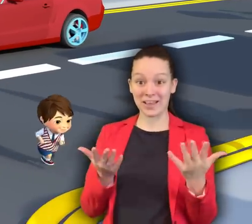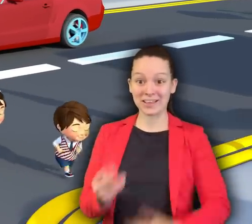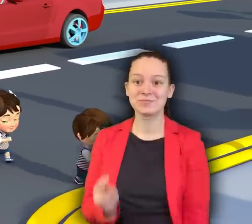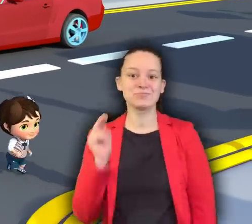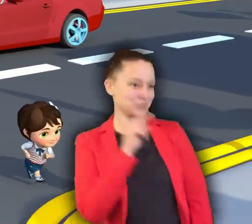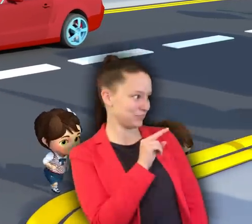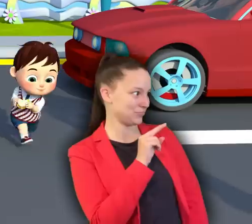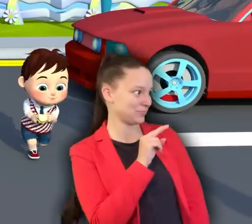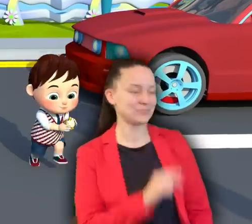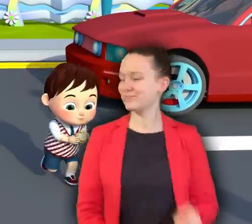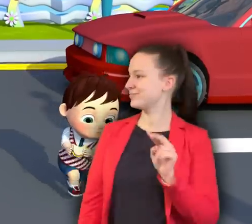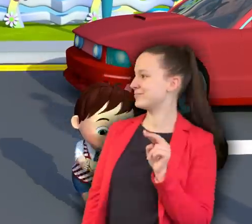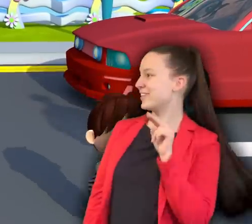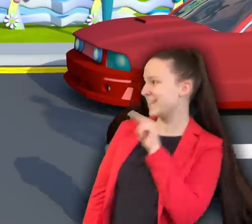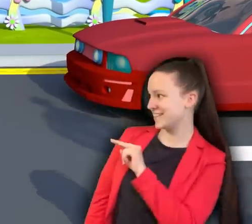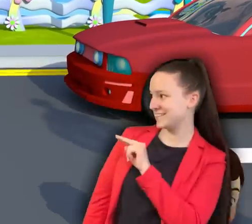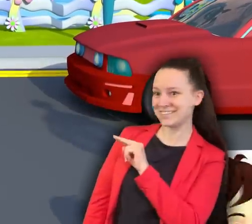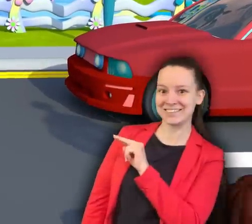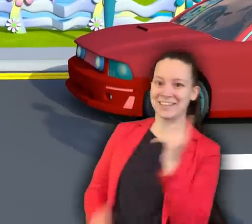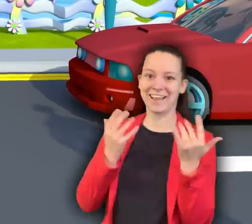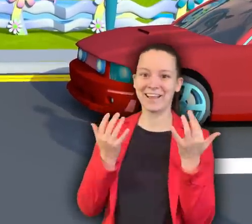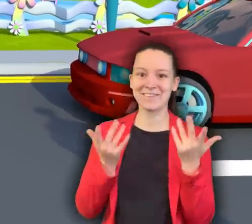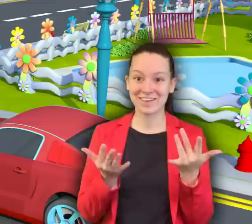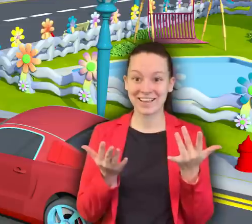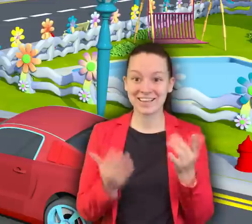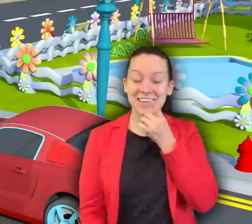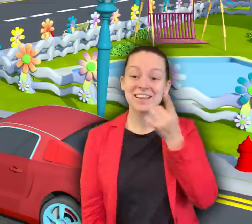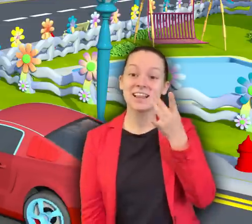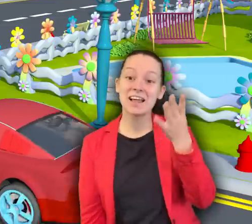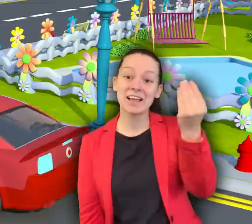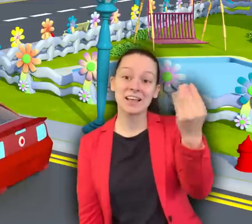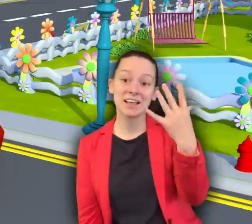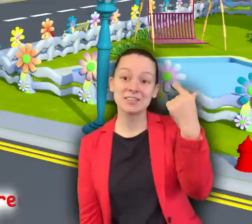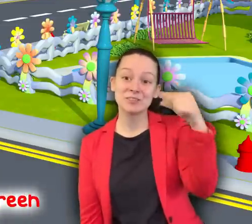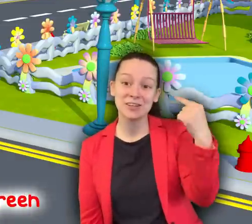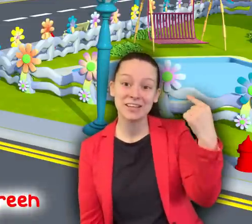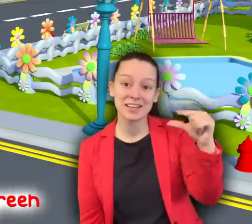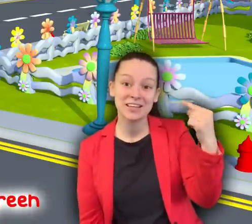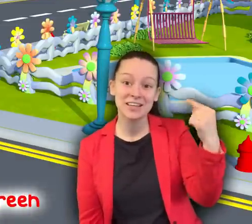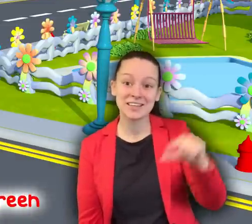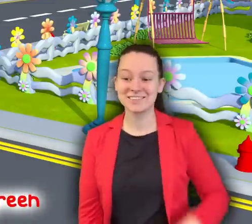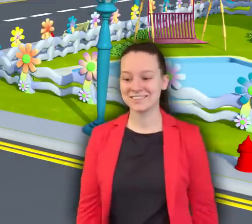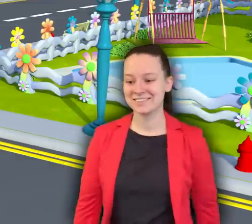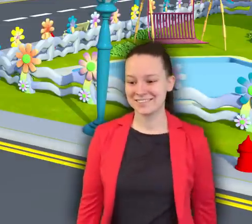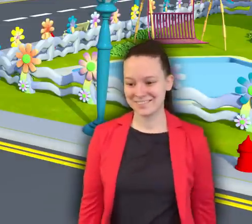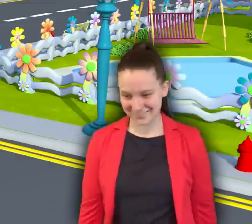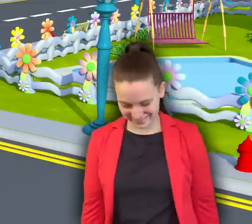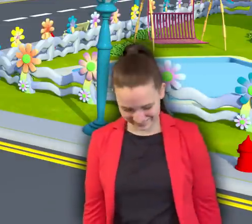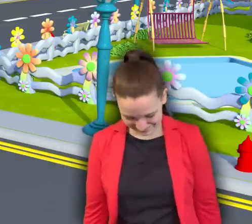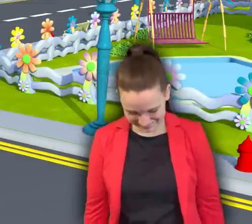then you look left and you look right better wait up till the light goes